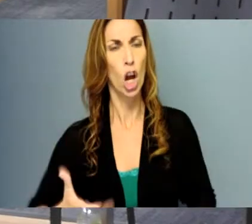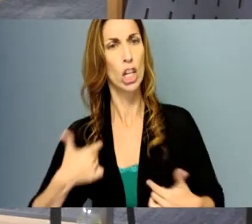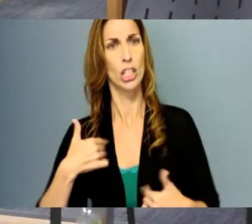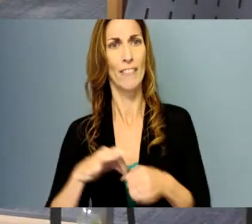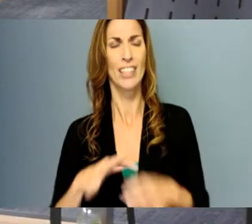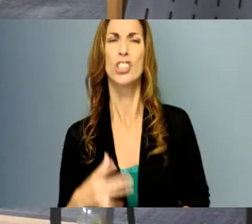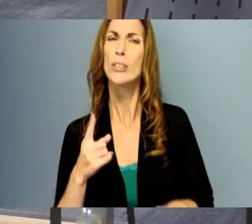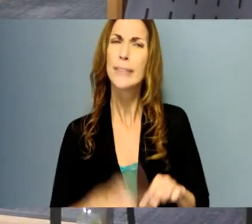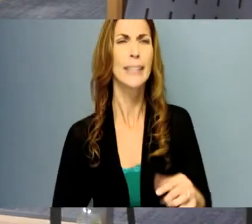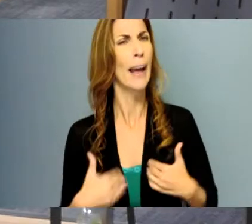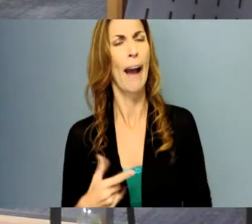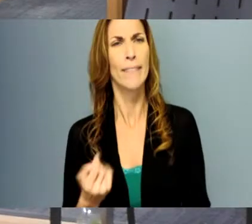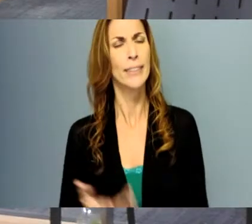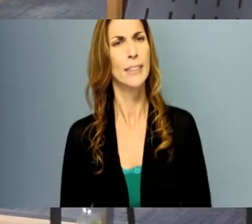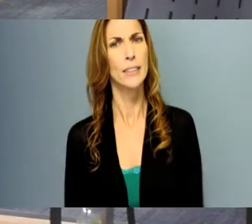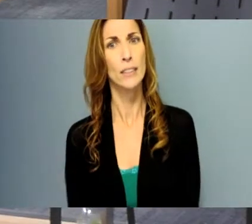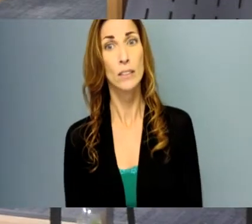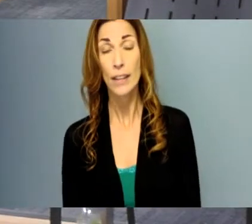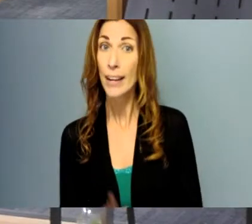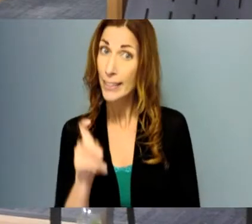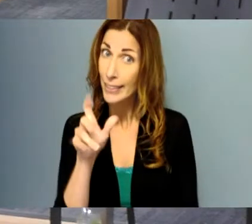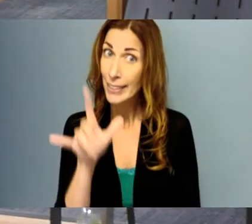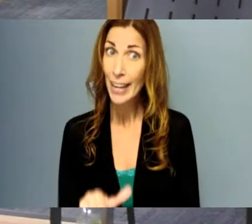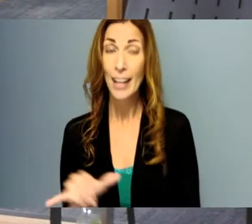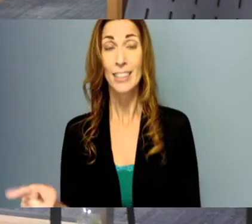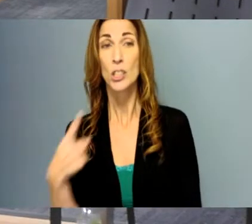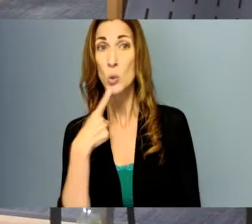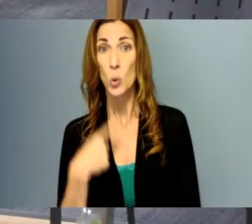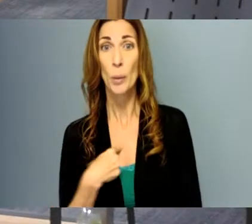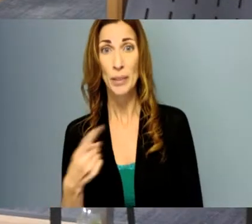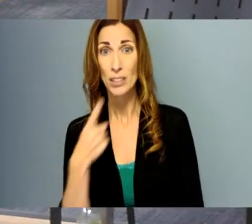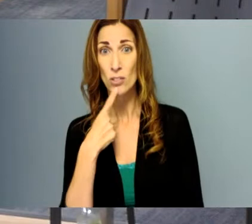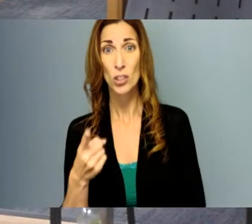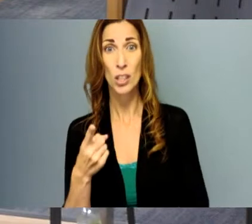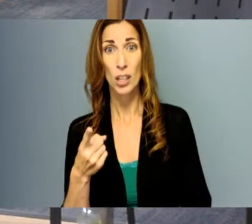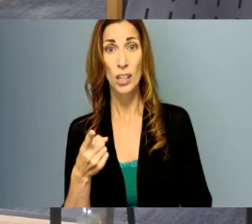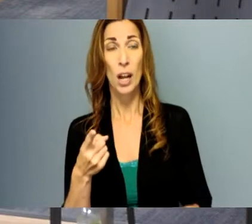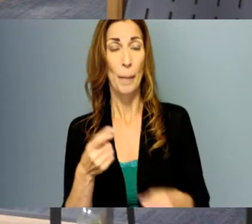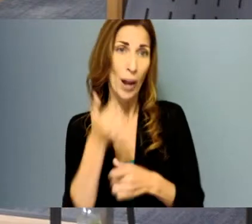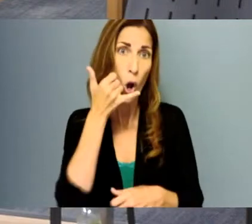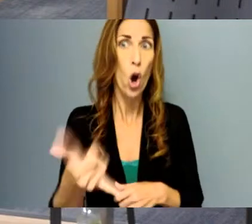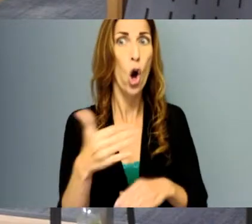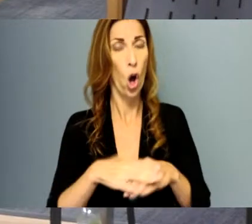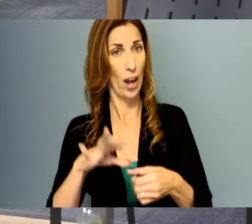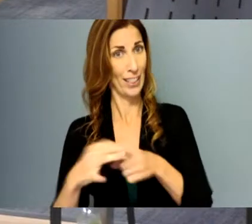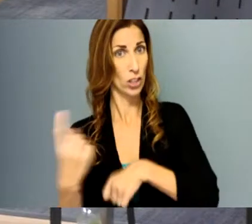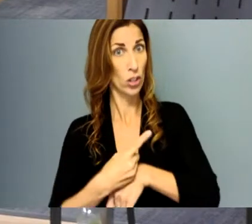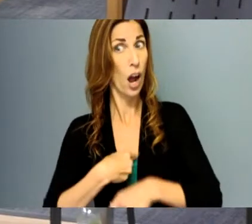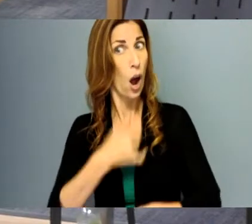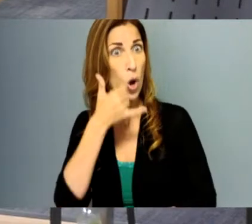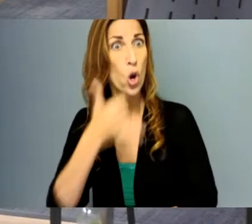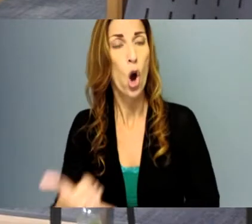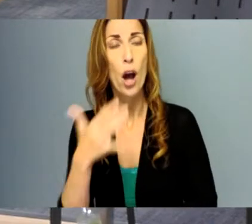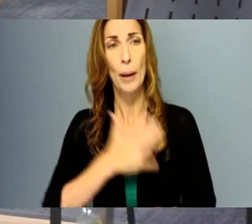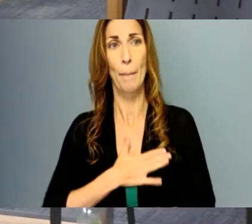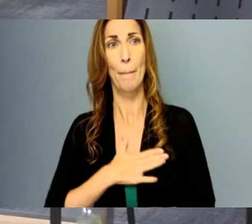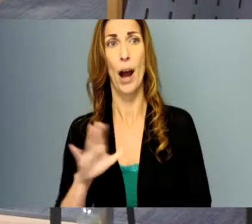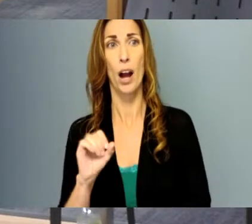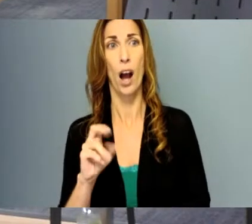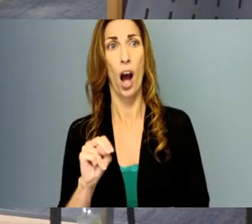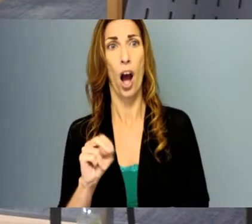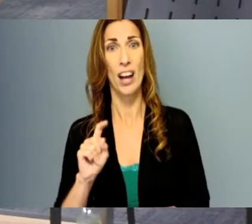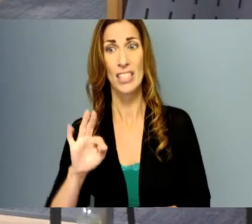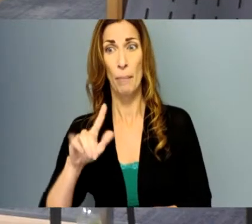it. Nat Kelly, Gail, is telling me to call on election day, and I call on election day because my constable's interfering with my